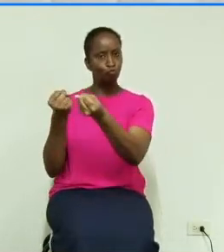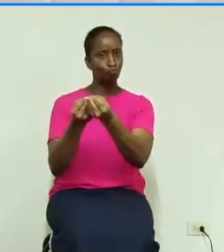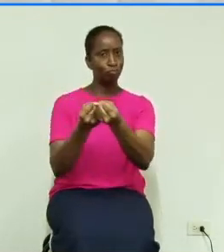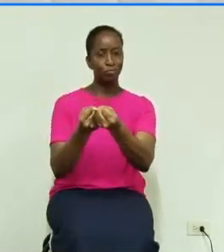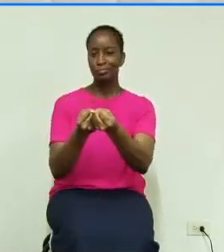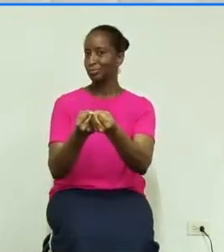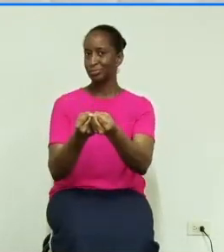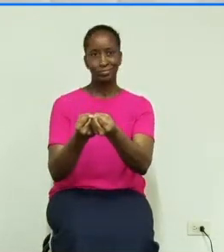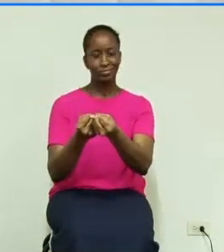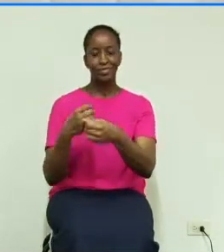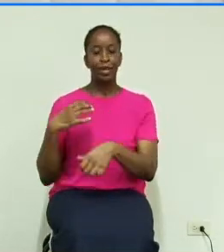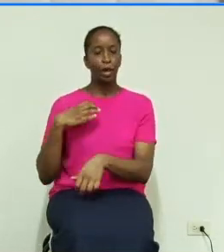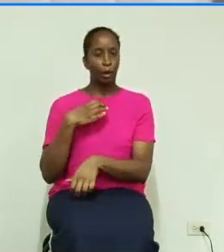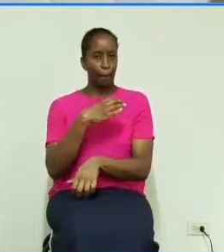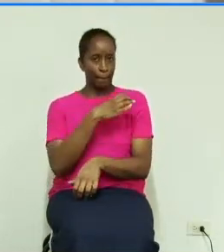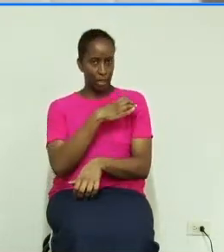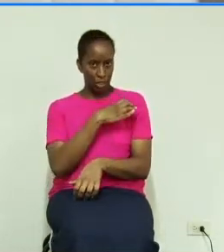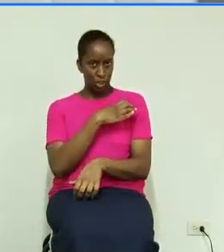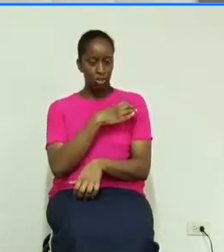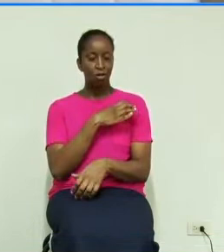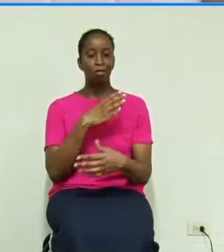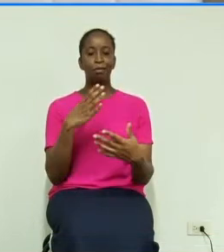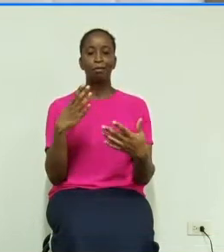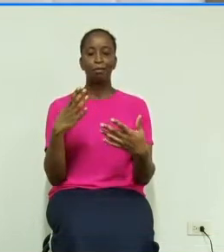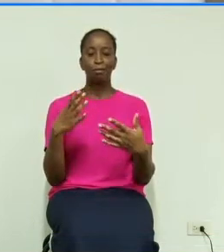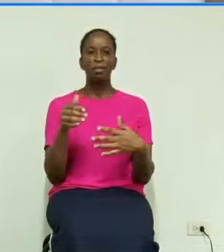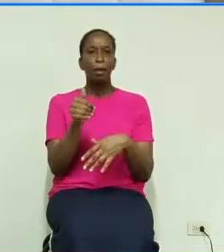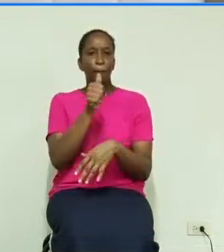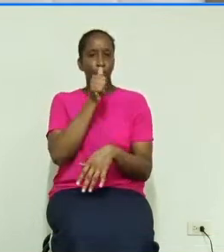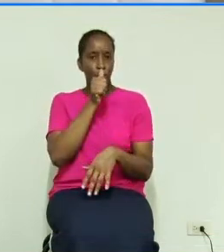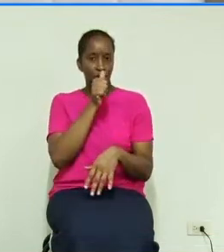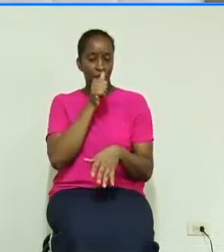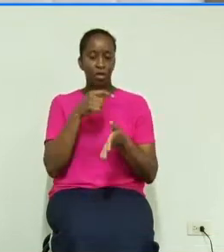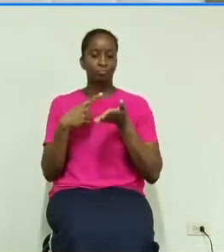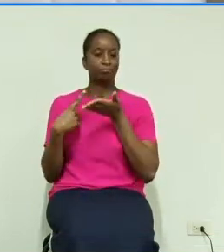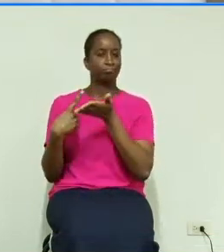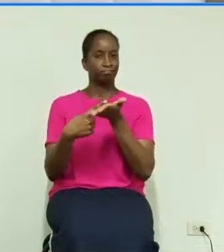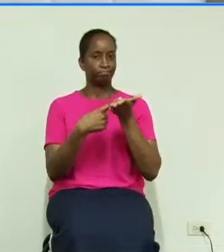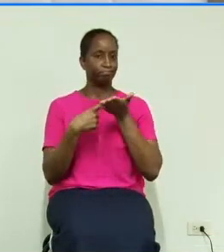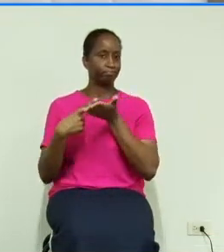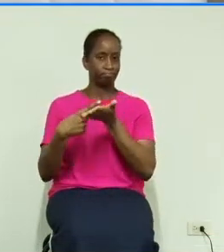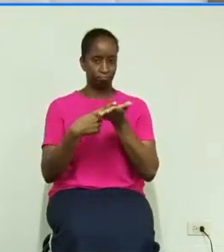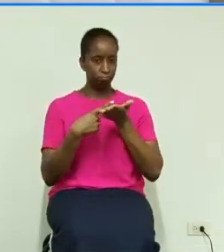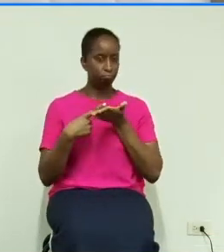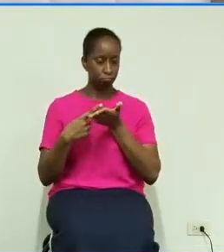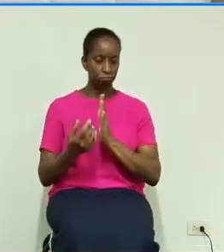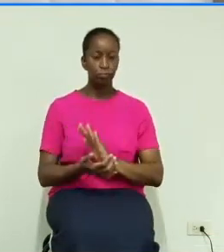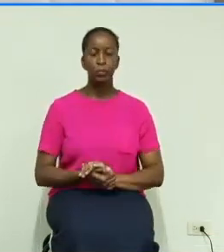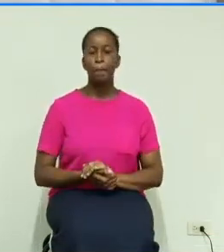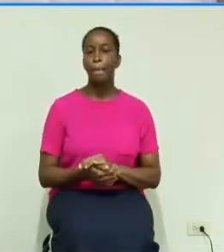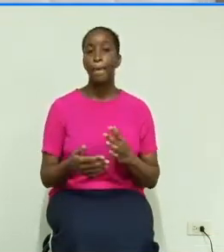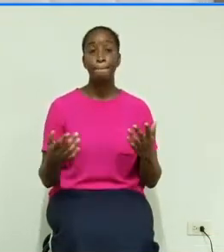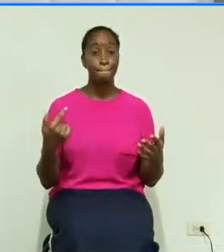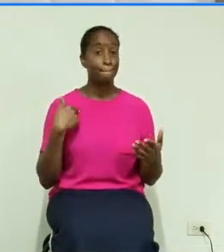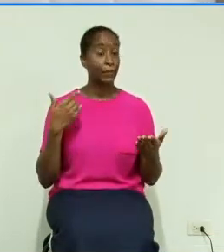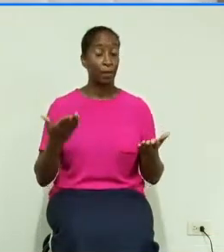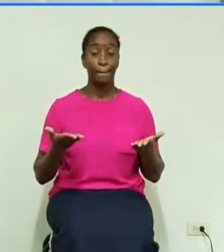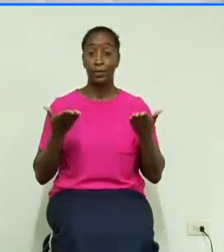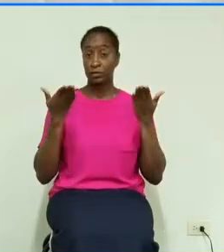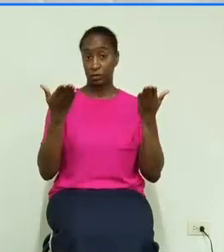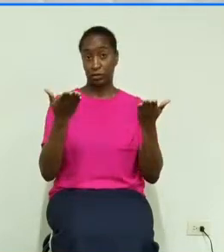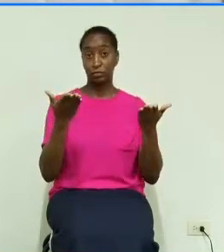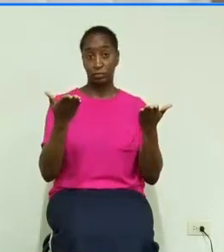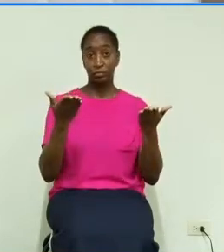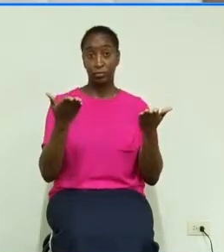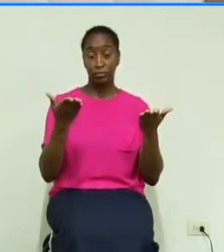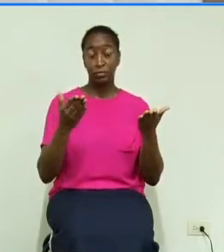suggest that our country is too small, too young, not nominally but